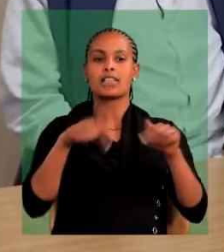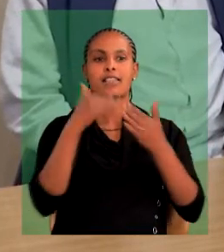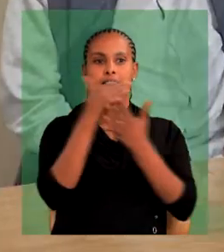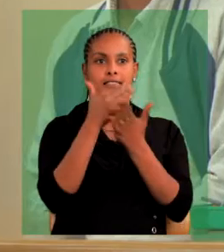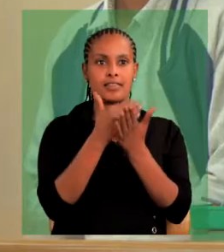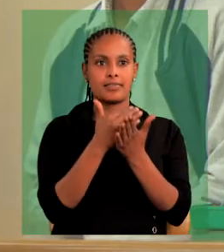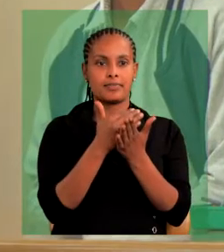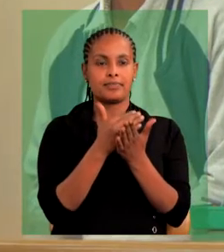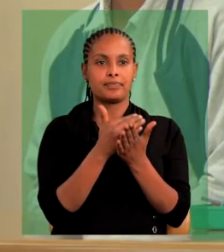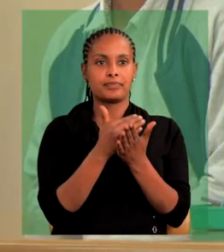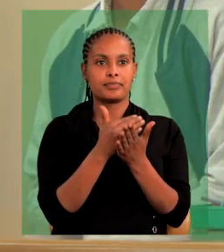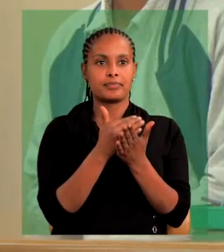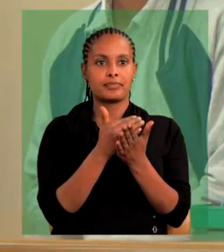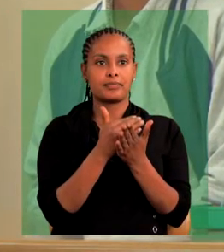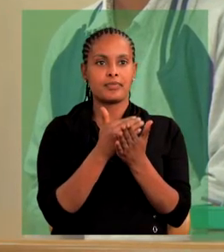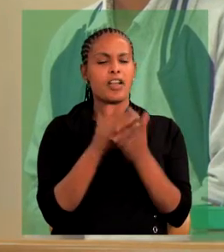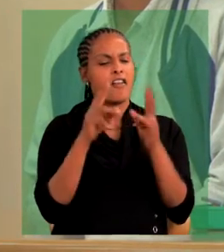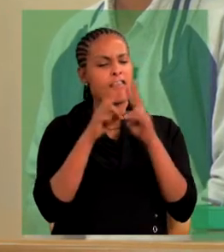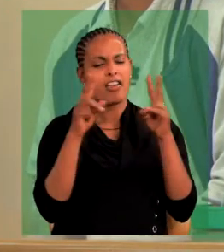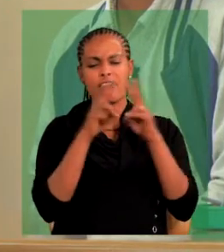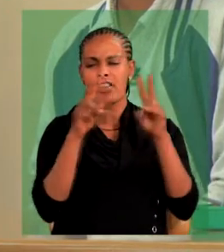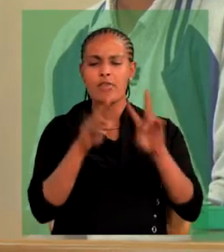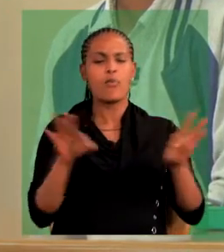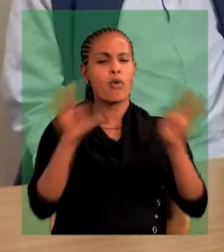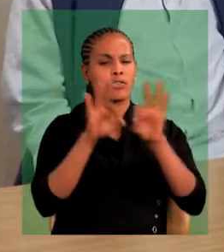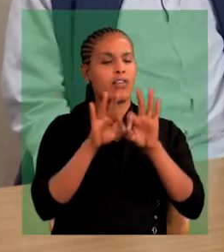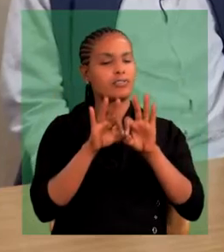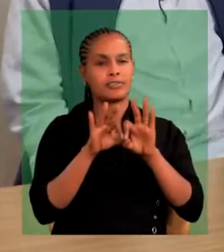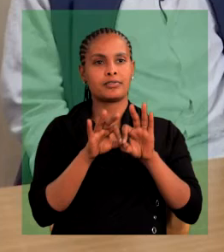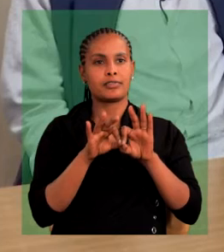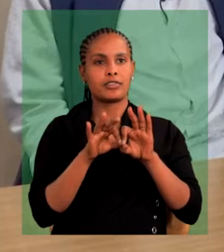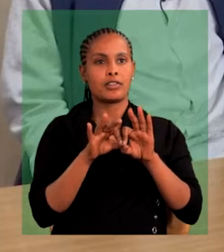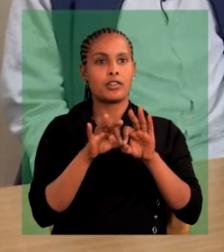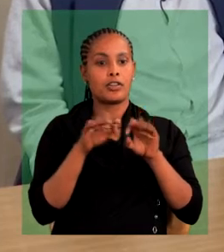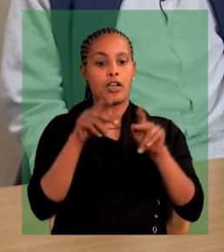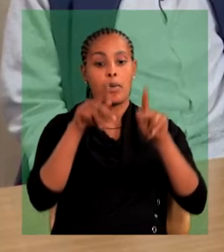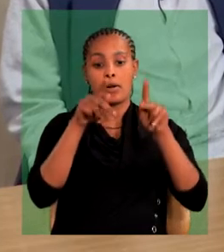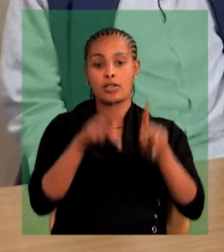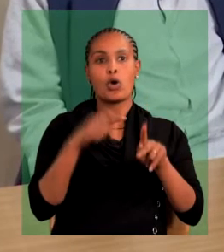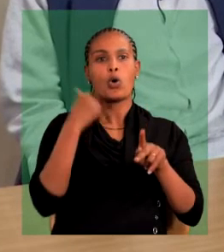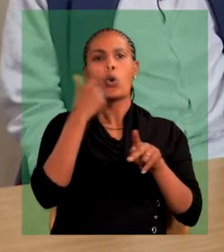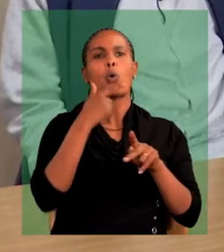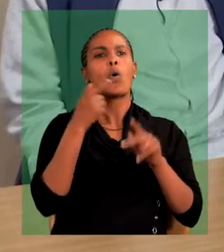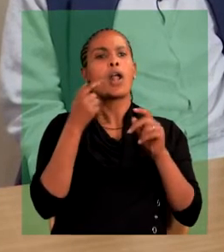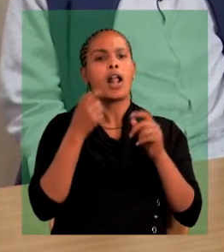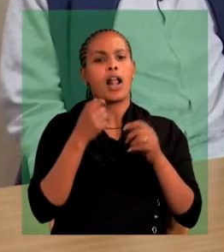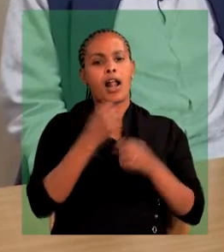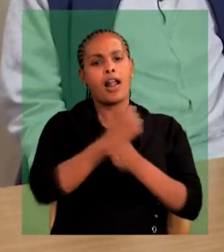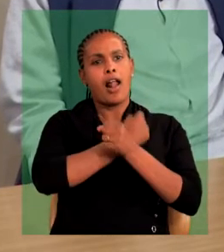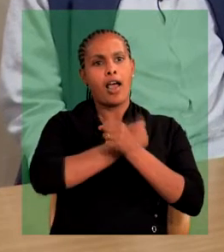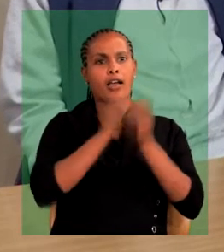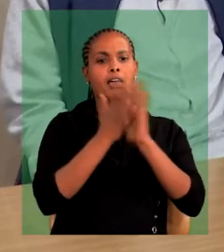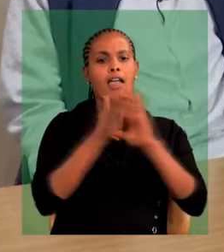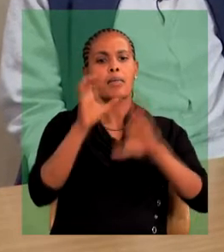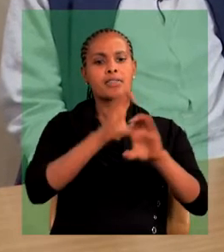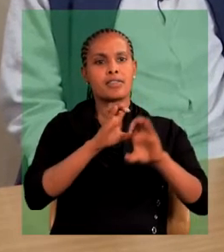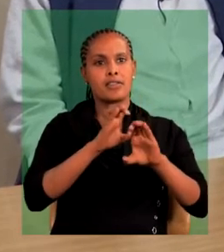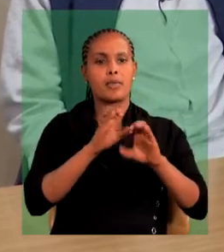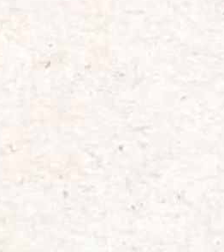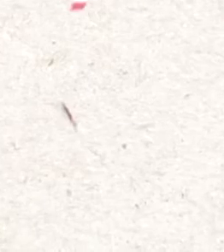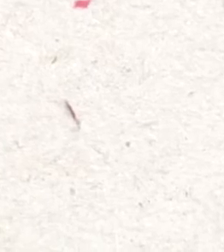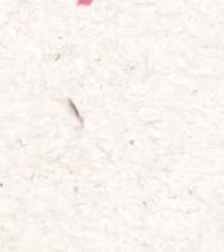Today's lesson is a very important one for a person who likes to understand chemistry